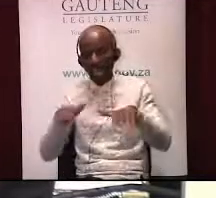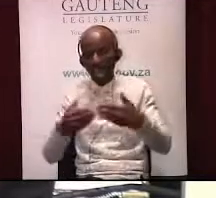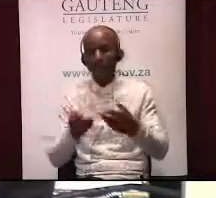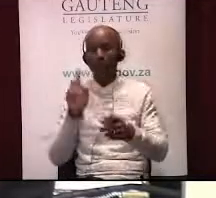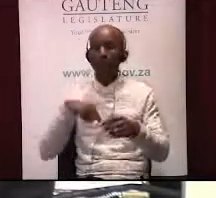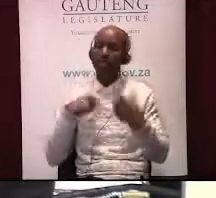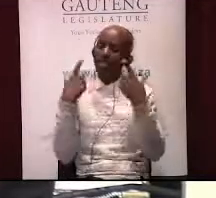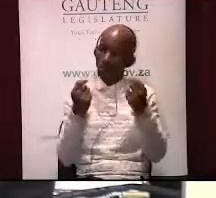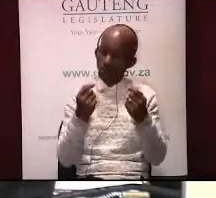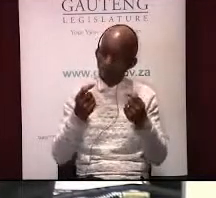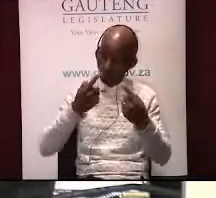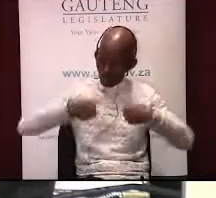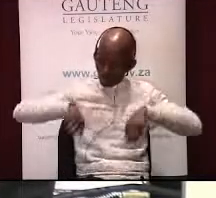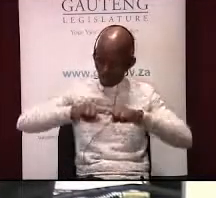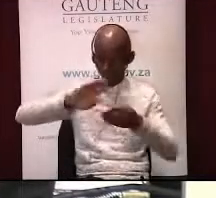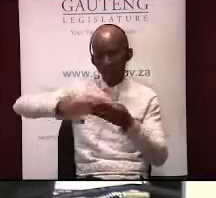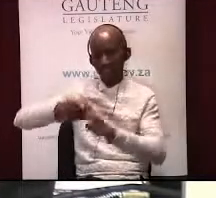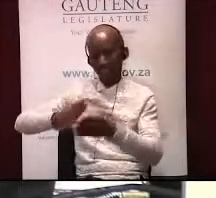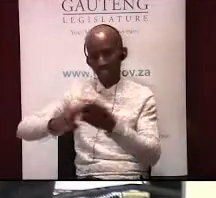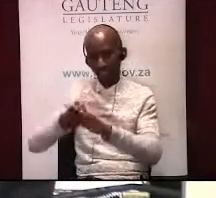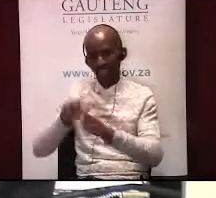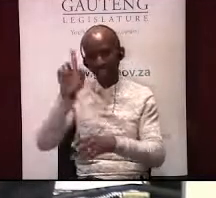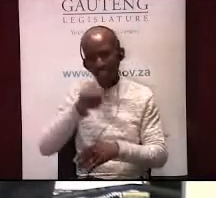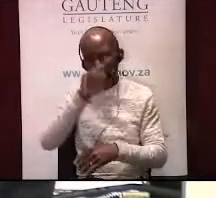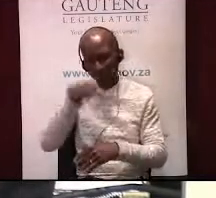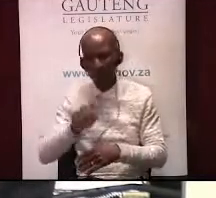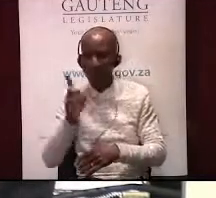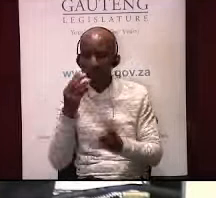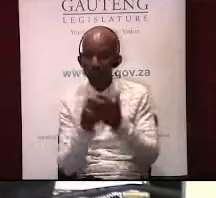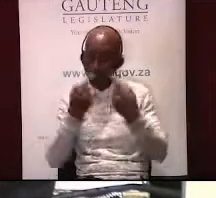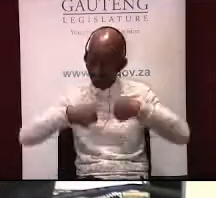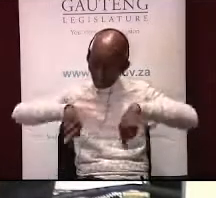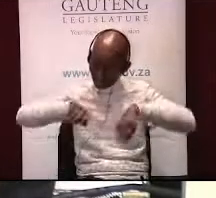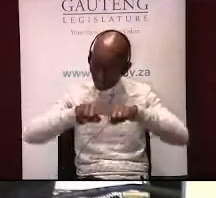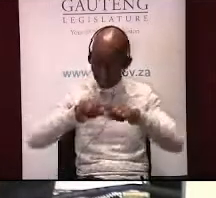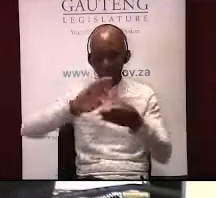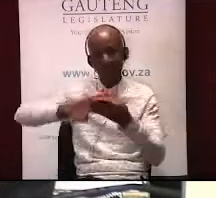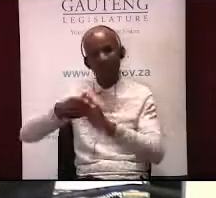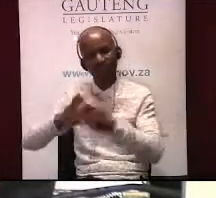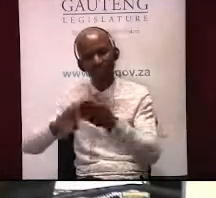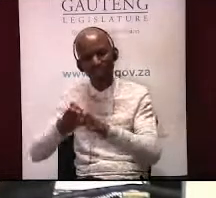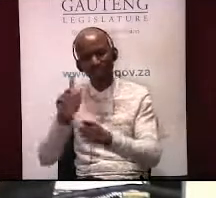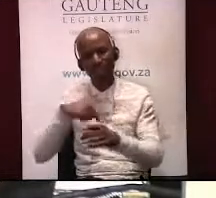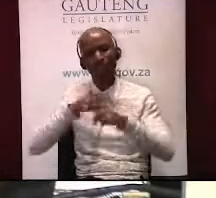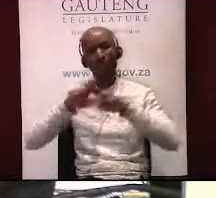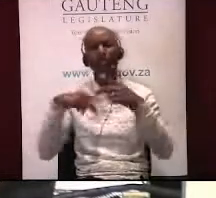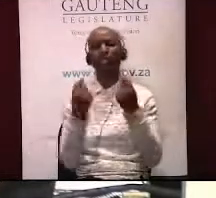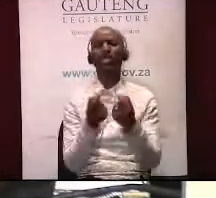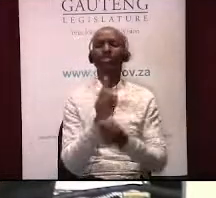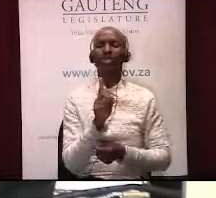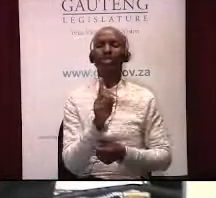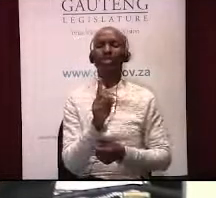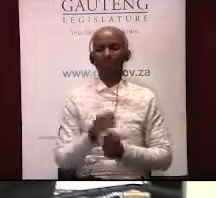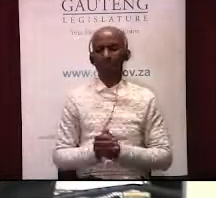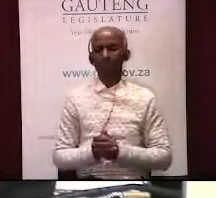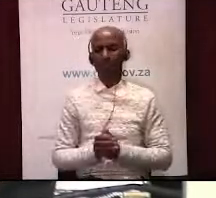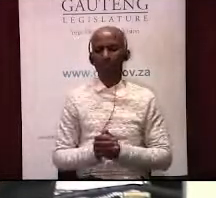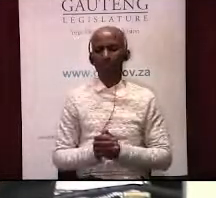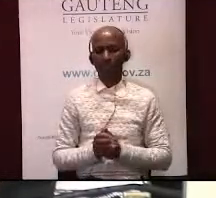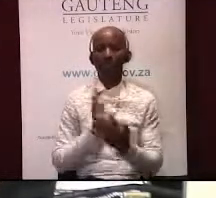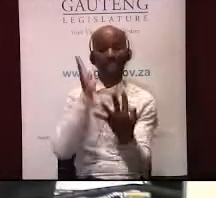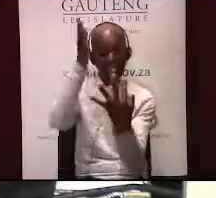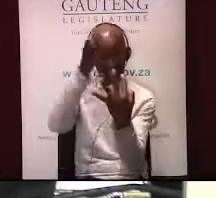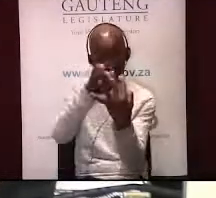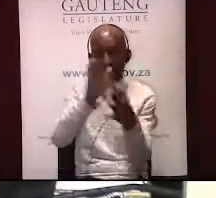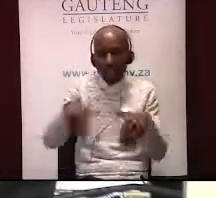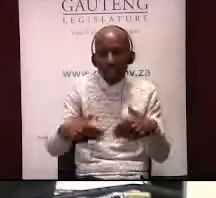we are doing as society. What is wrong with us as society? What is it that we are not doing? What is our